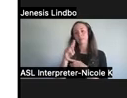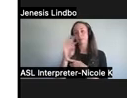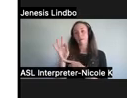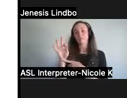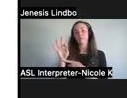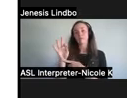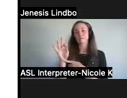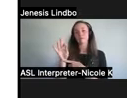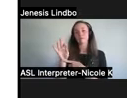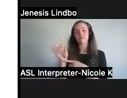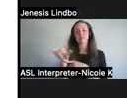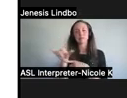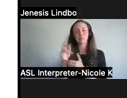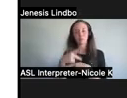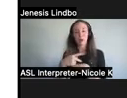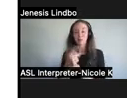it's has a lot of different